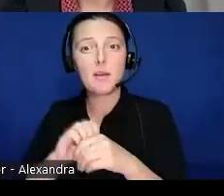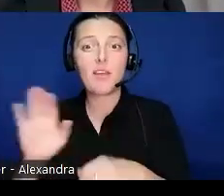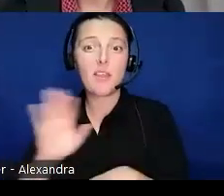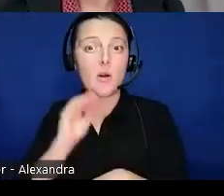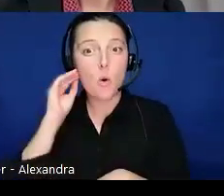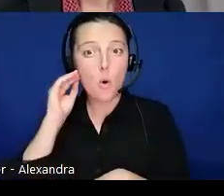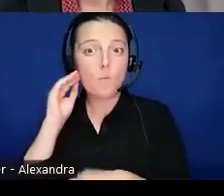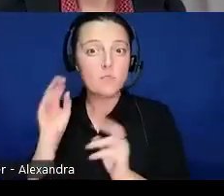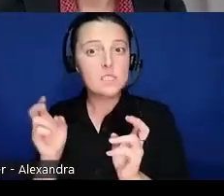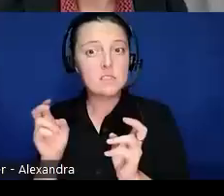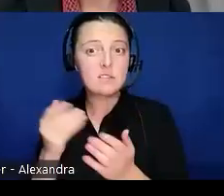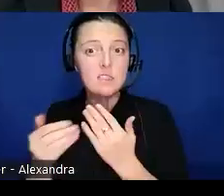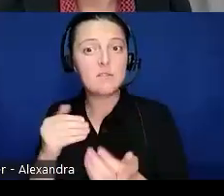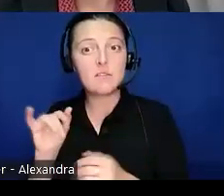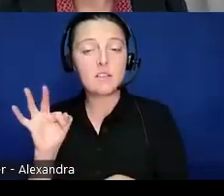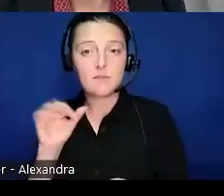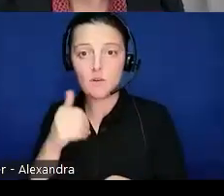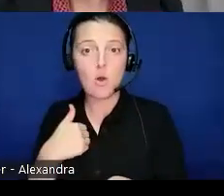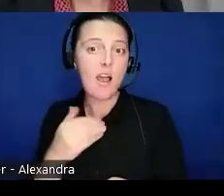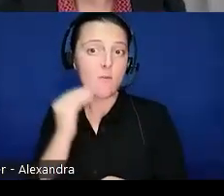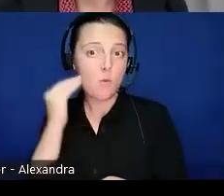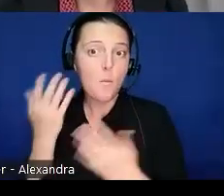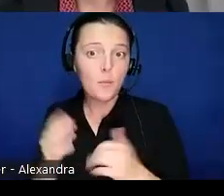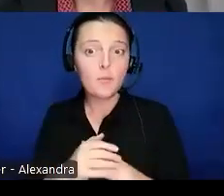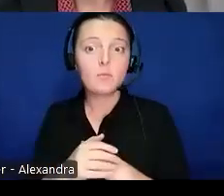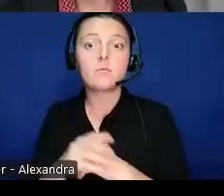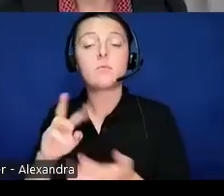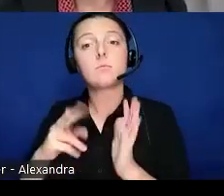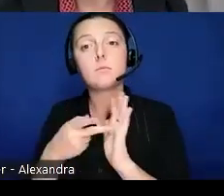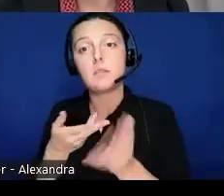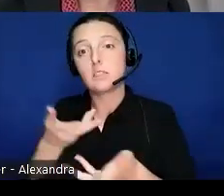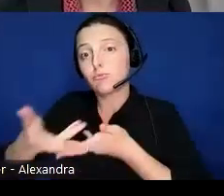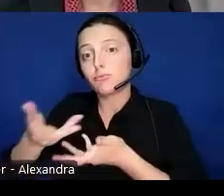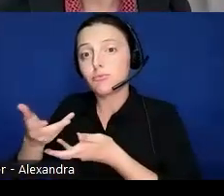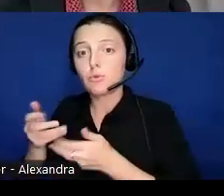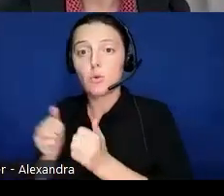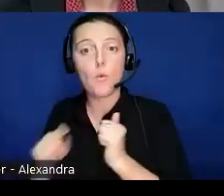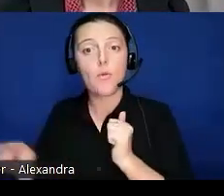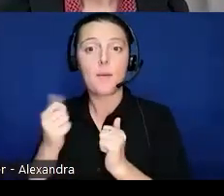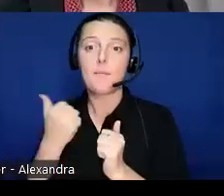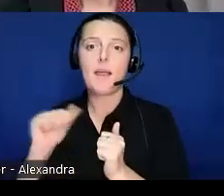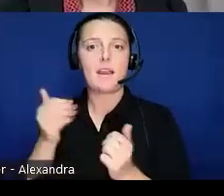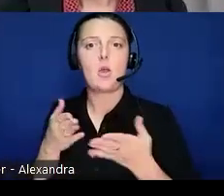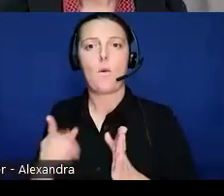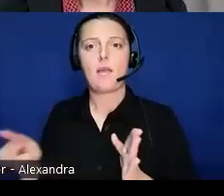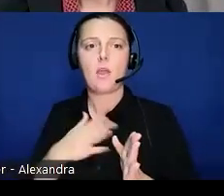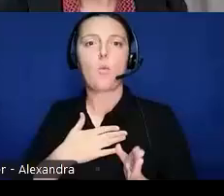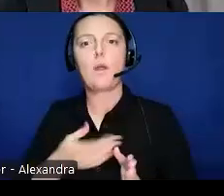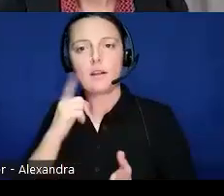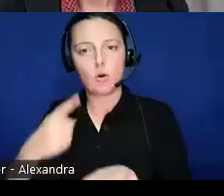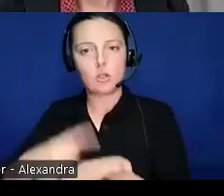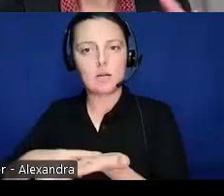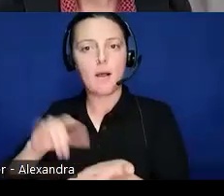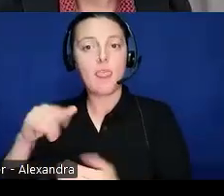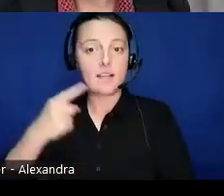unhoused, and engaging them on whatever terms that they might be willing to talk about that day. And then the